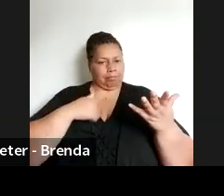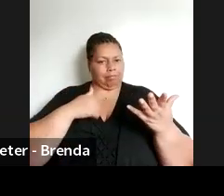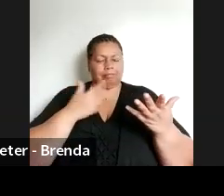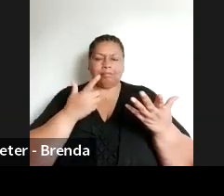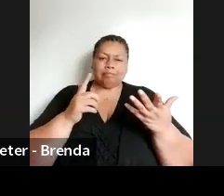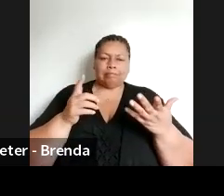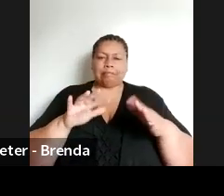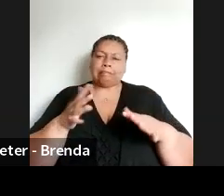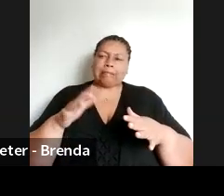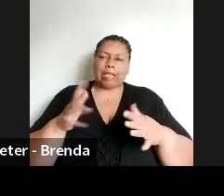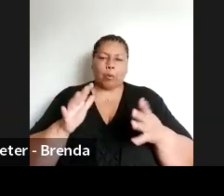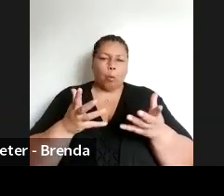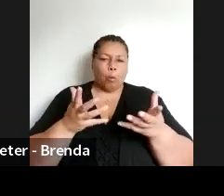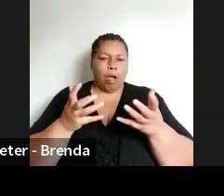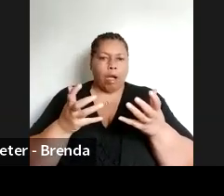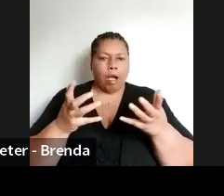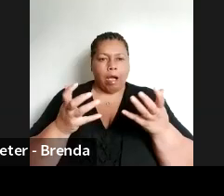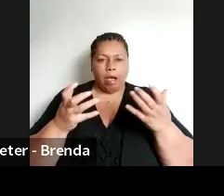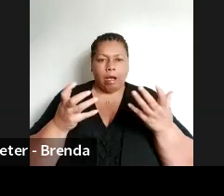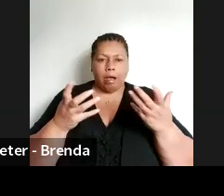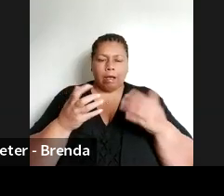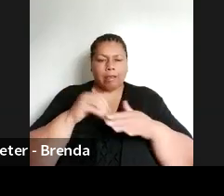see change in IL.